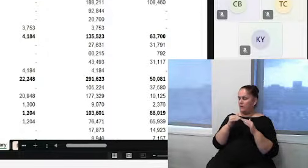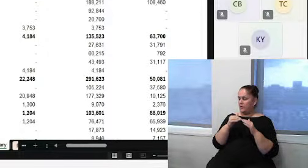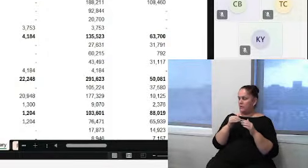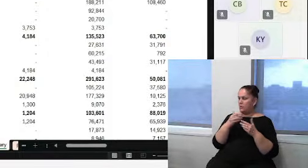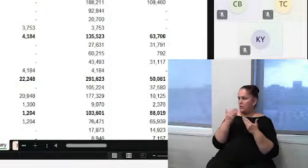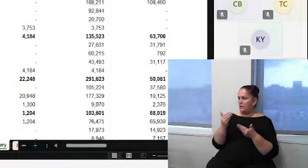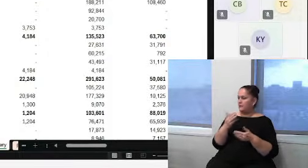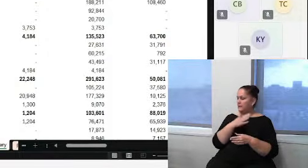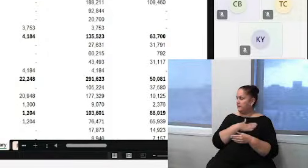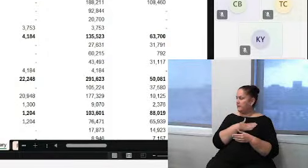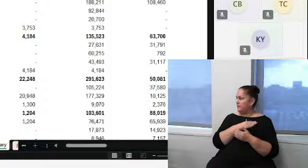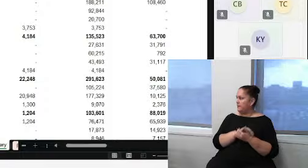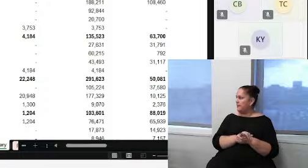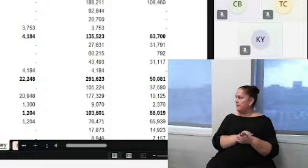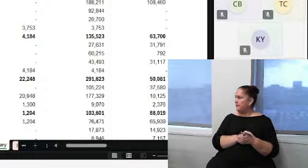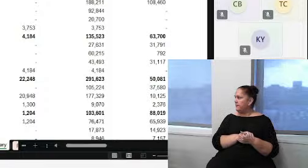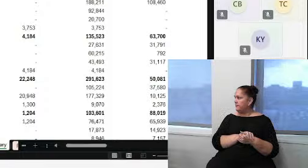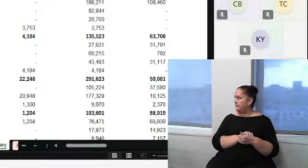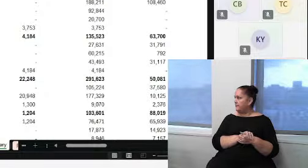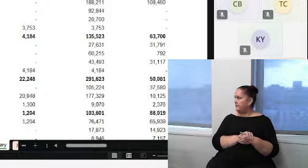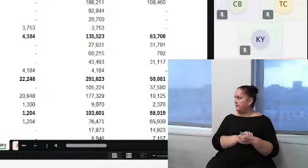brief about the fairness. Go ahead, please.